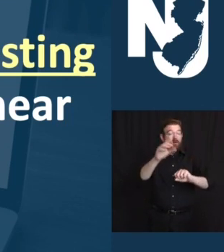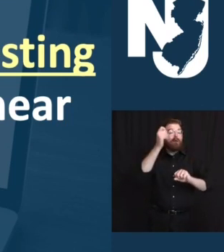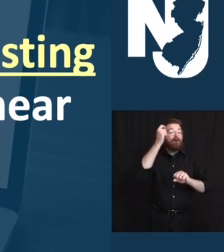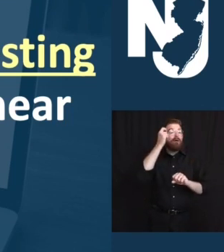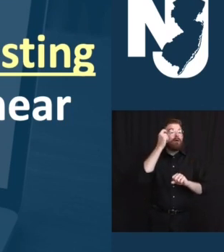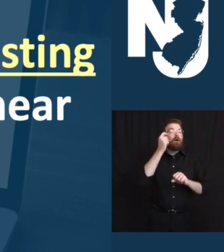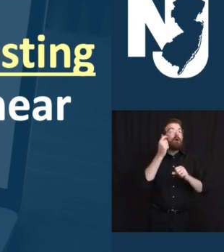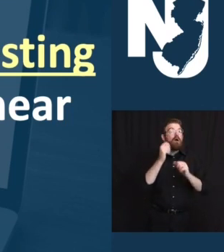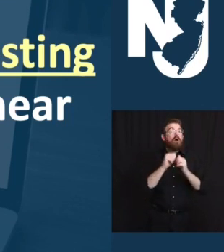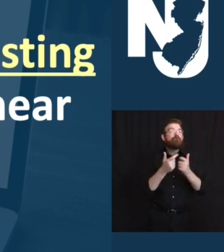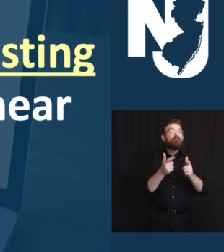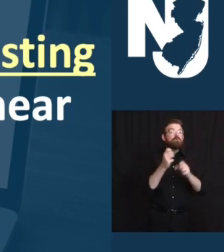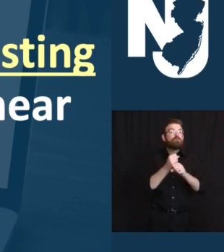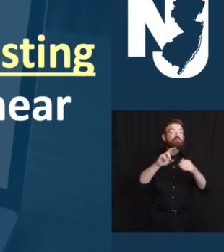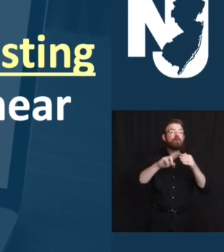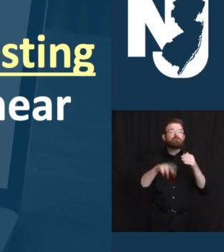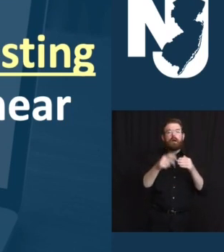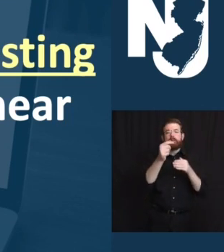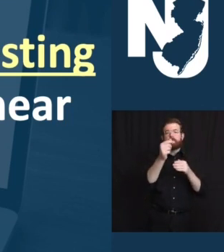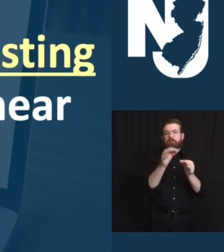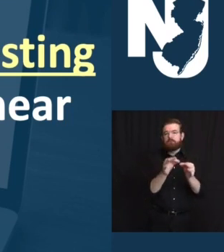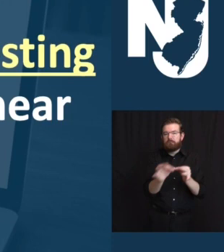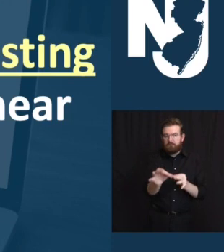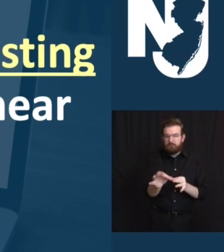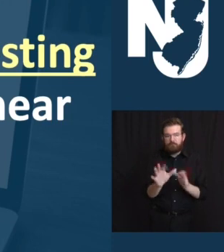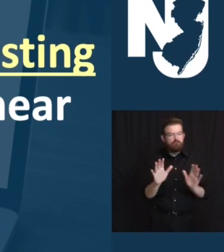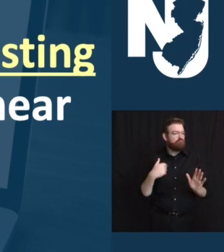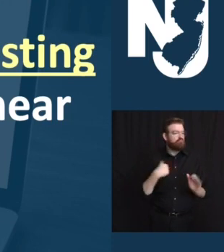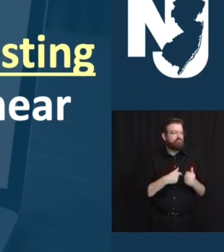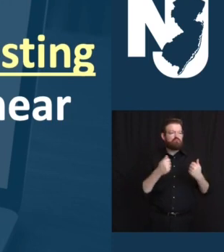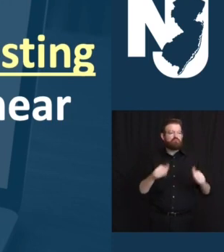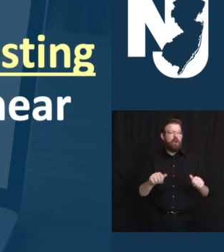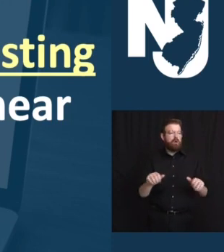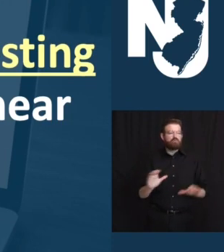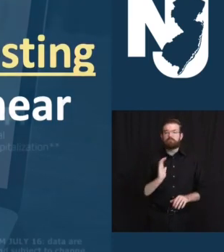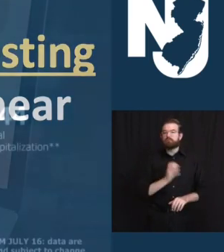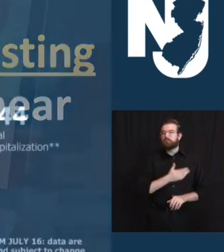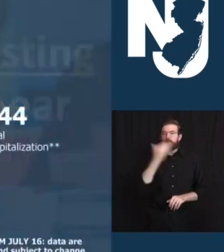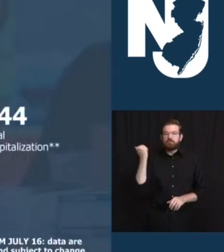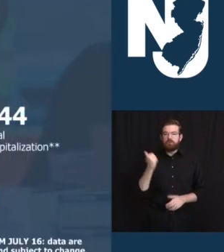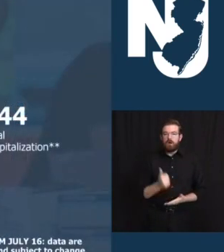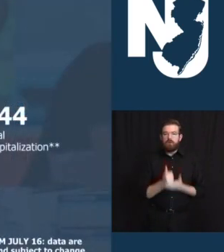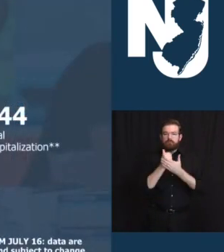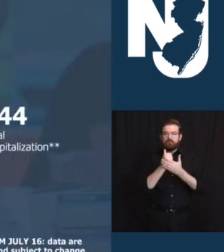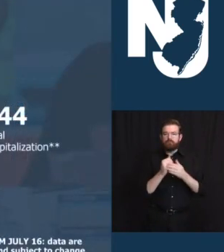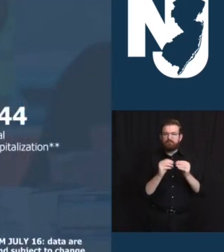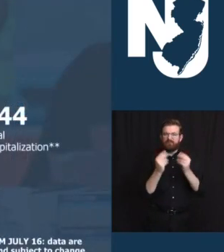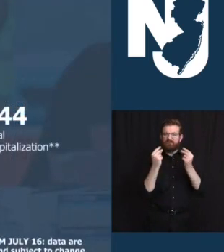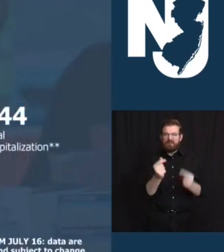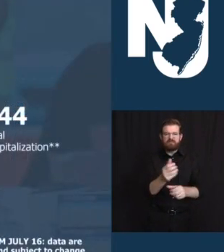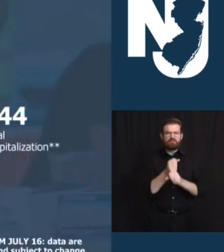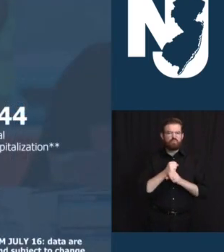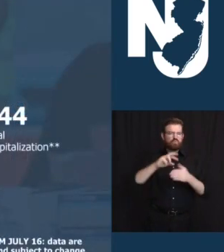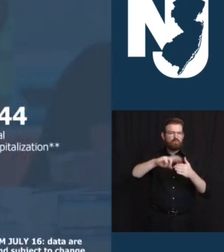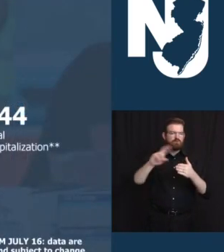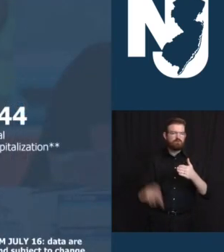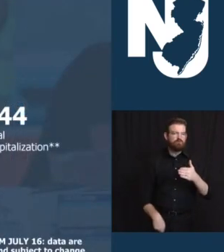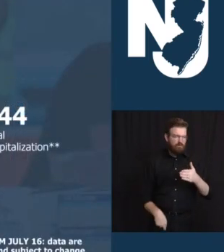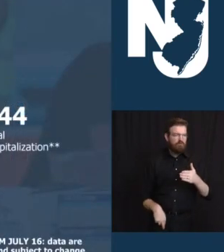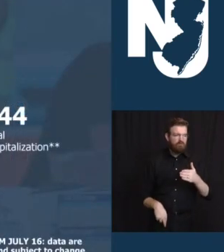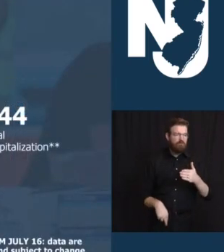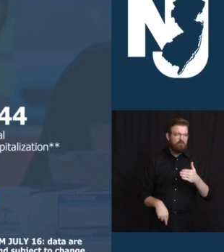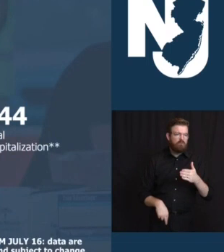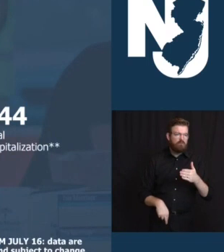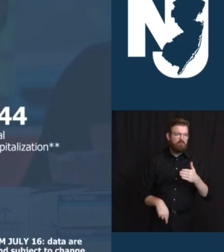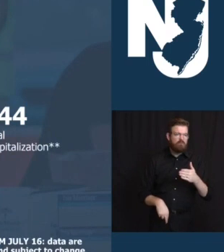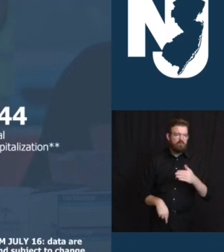doing everything we can to try to break that logjam. Next, Dan, our hospitals were treating 844